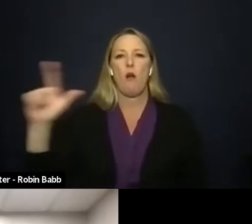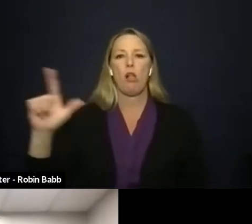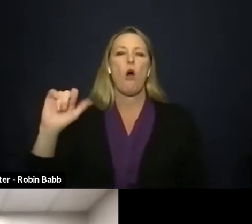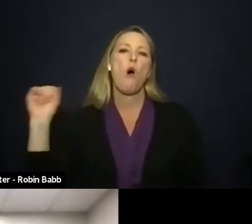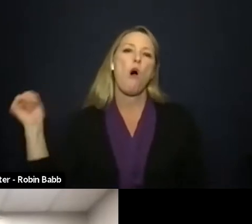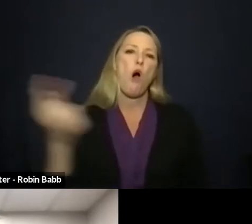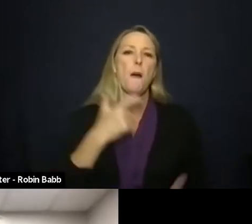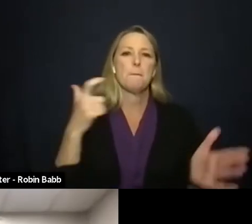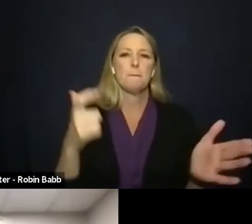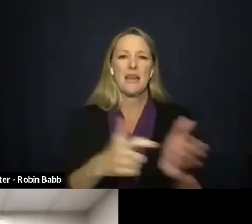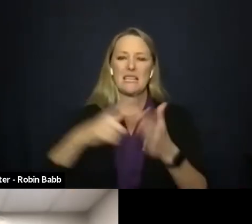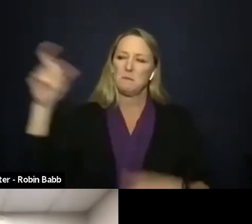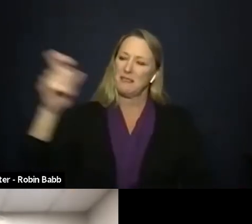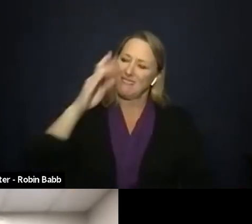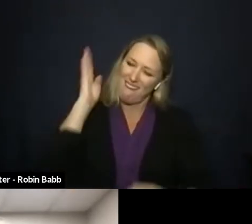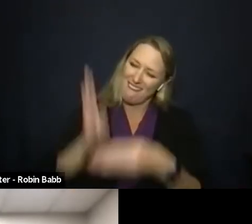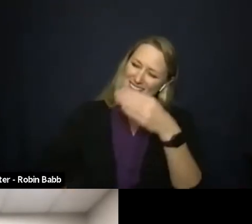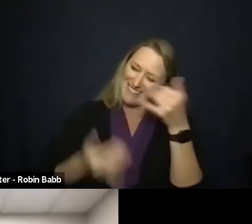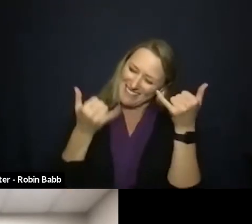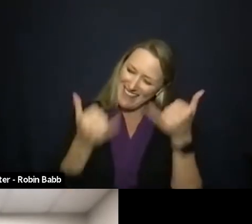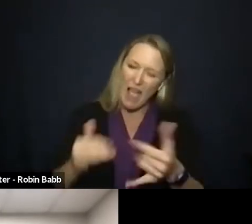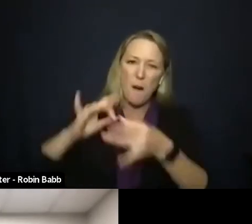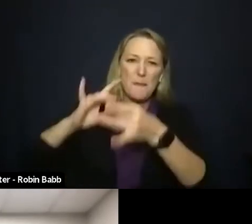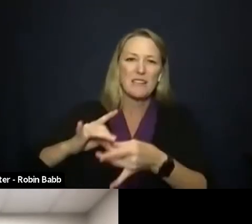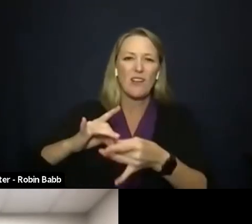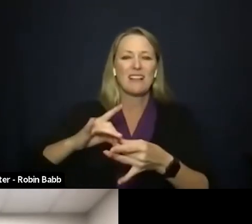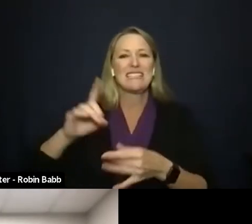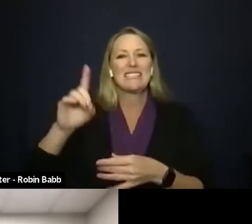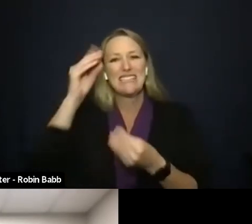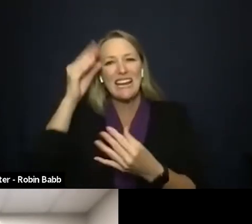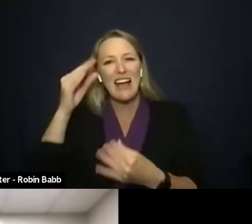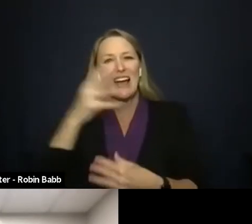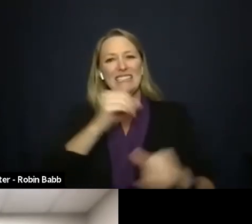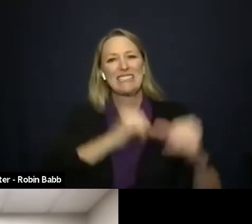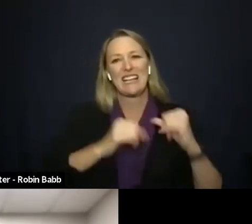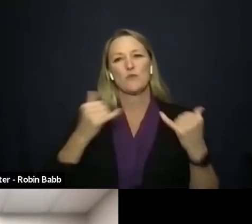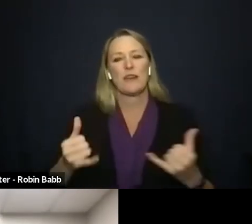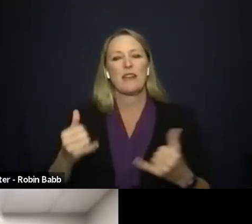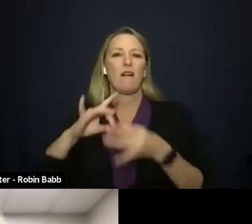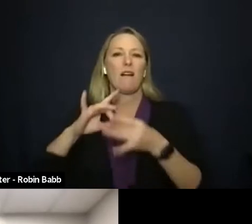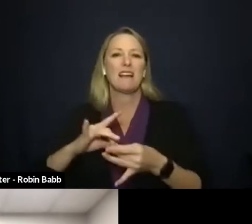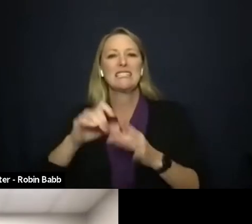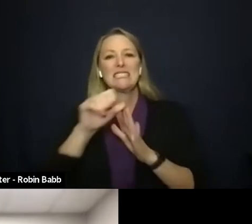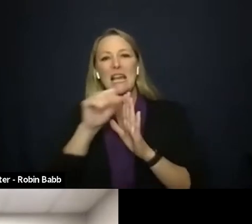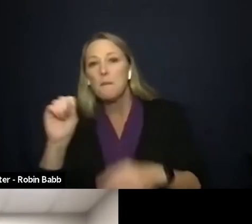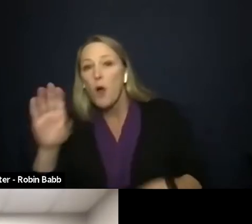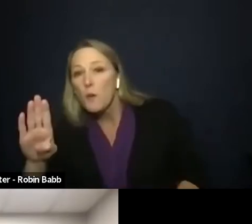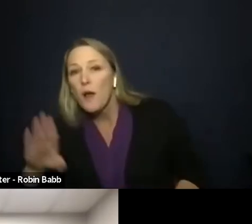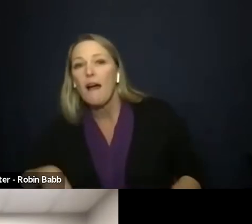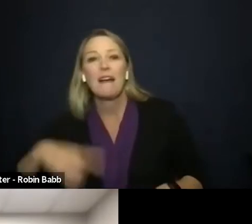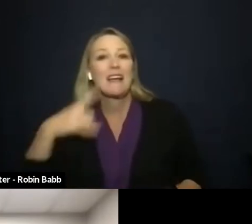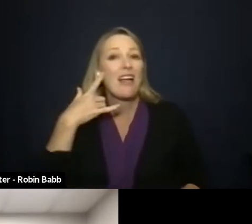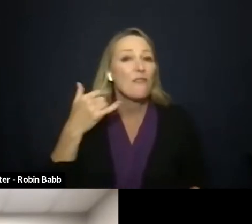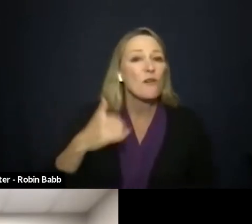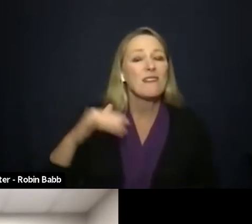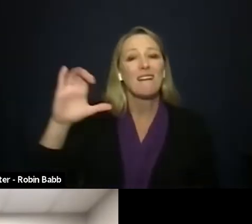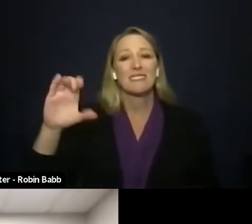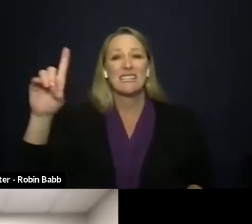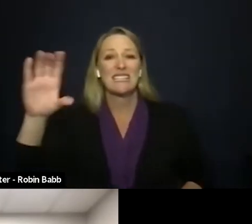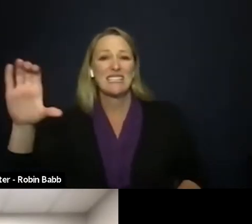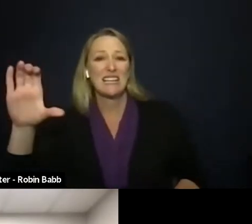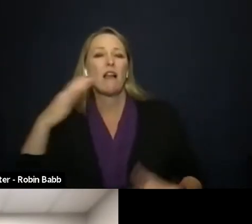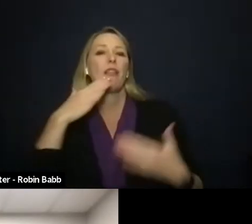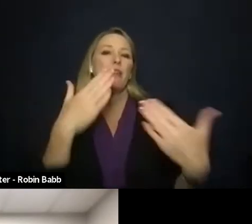end based on the data and science that's available right now for the county of santa barbara the state of california and the cdc thank